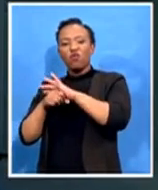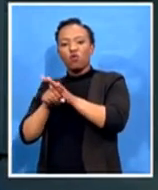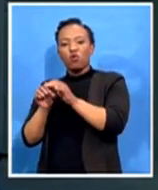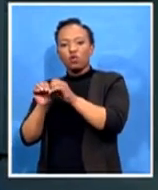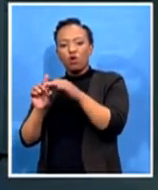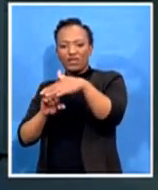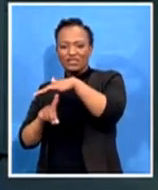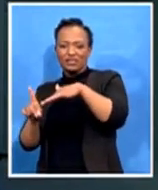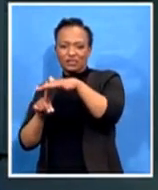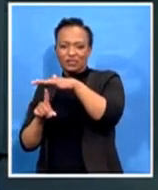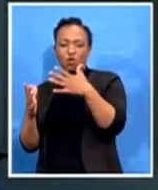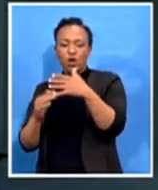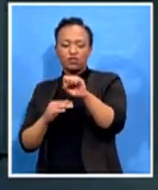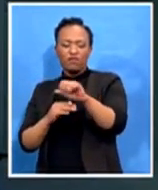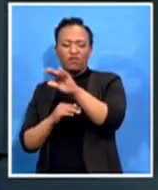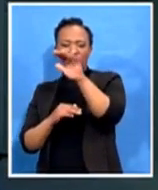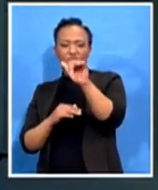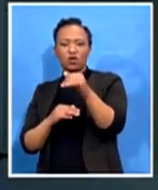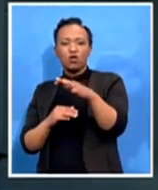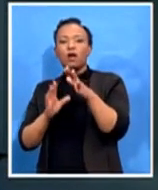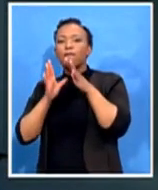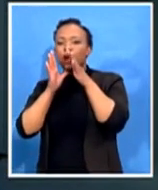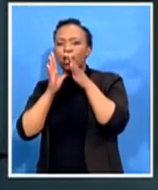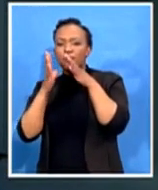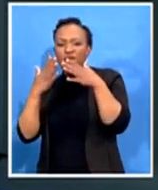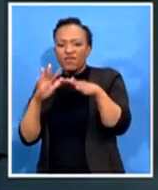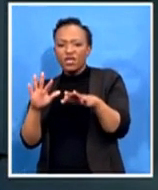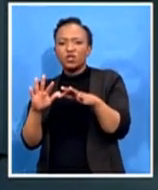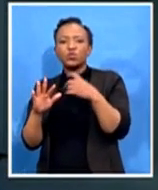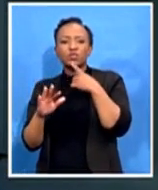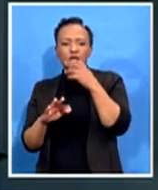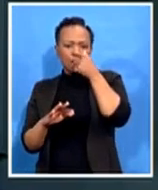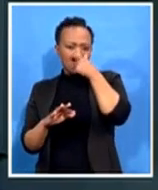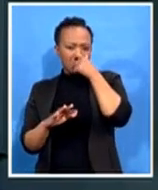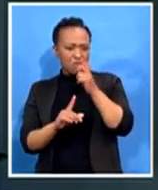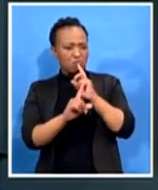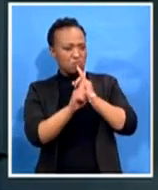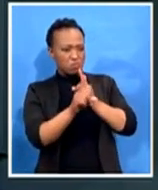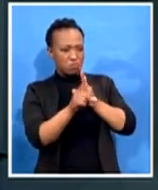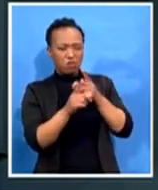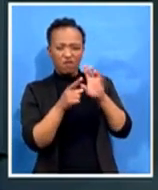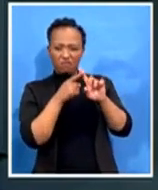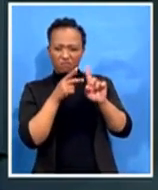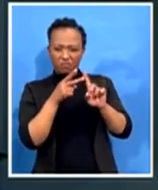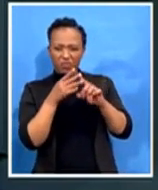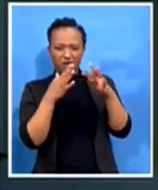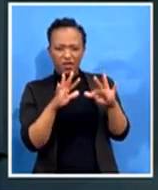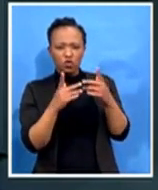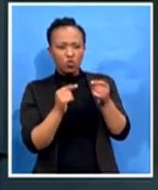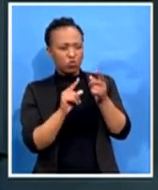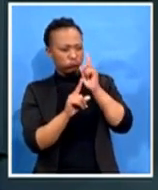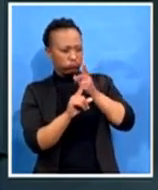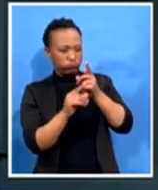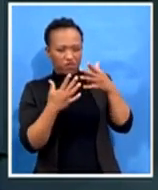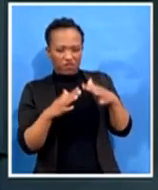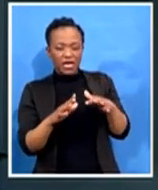Mr. Malema hitting out at the president in terms of the handling of COVID in South Africa, also hitting out against Professor